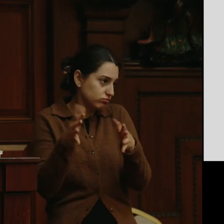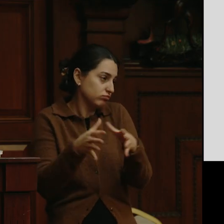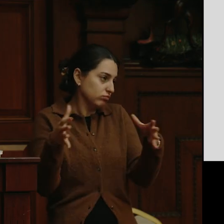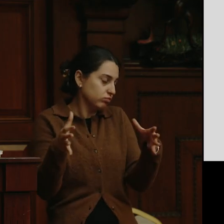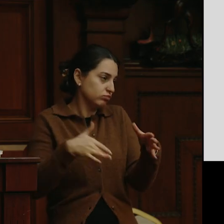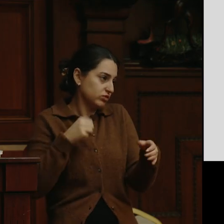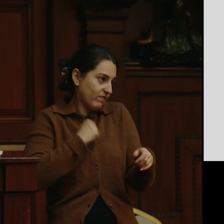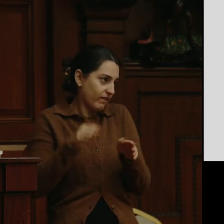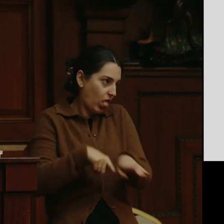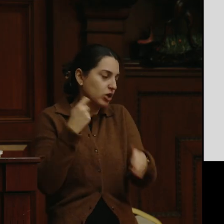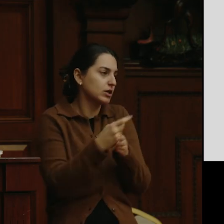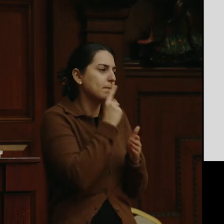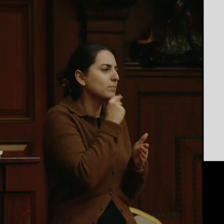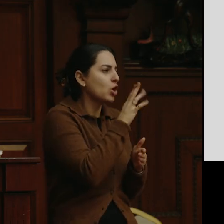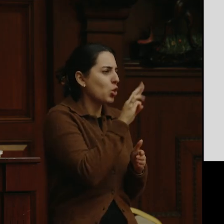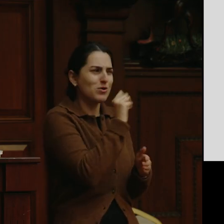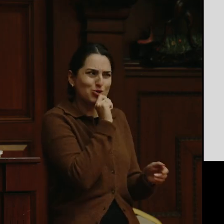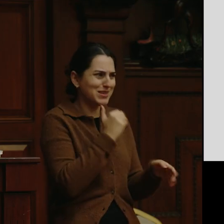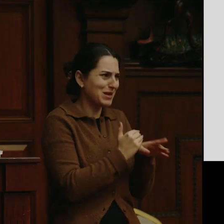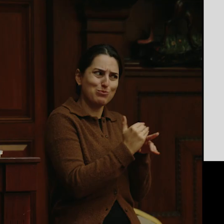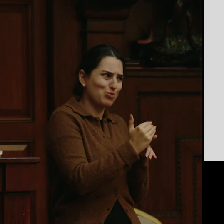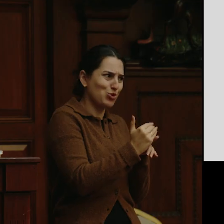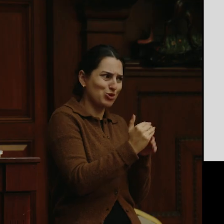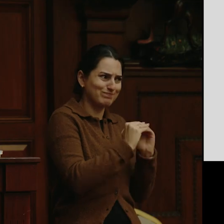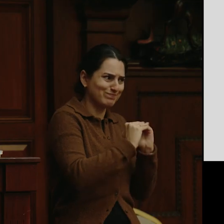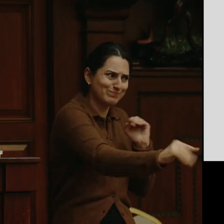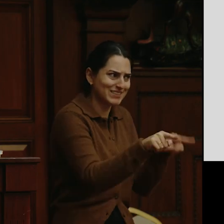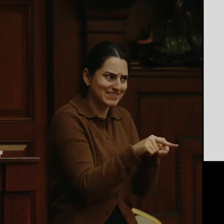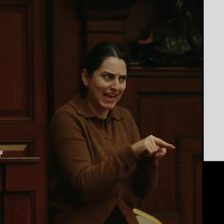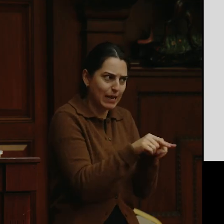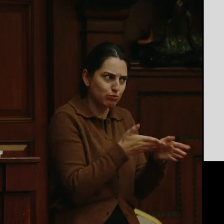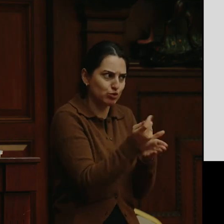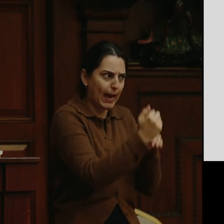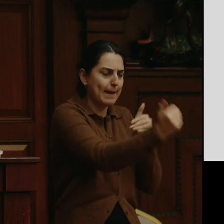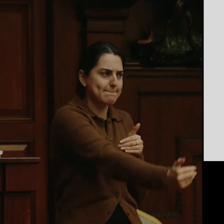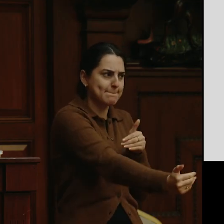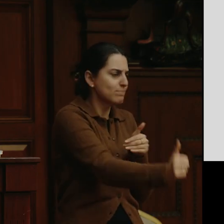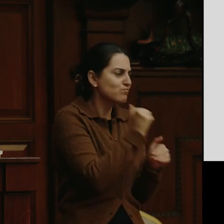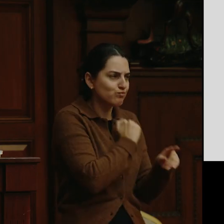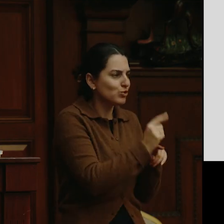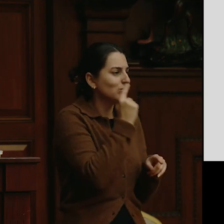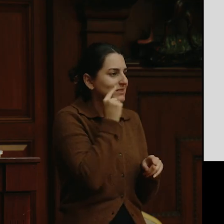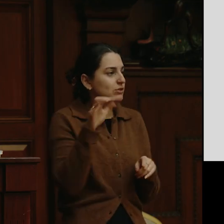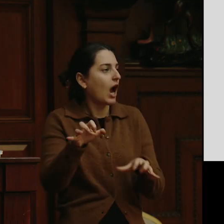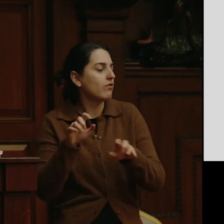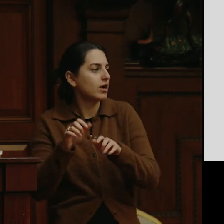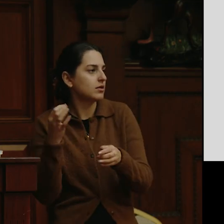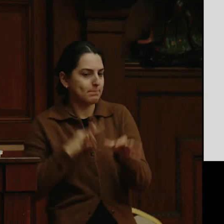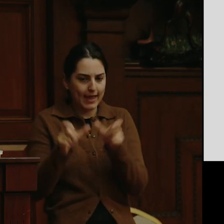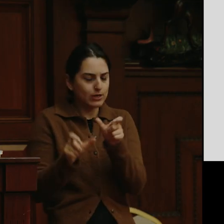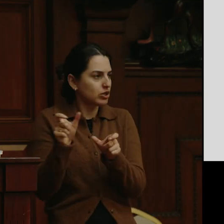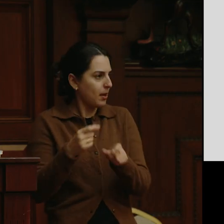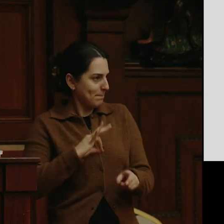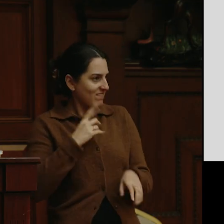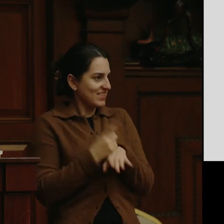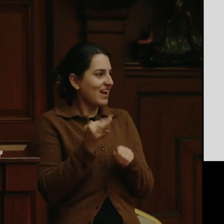whereas the lupus patients, it didn't really improve all that much over time. Again, this is showing that the rheumatoid patients are benefiting